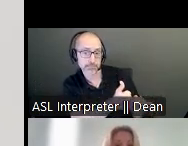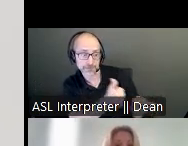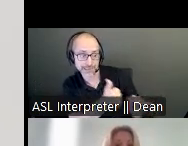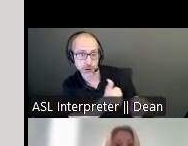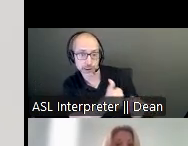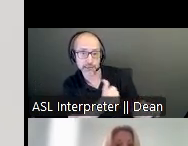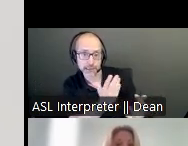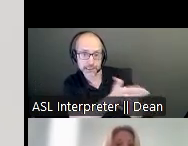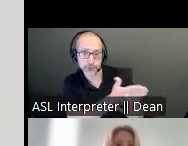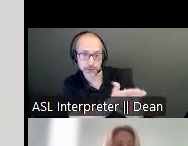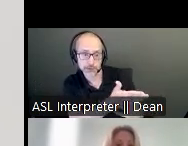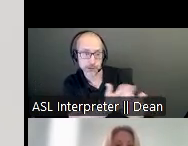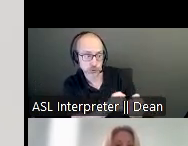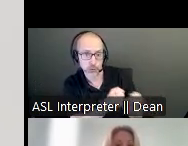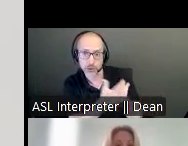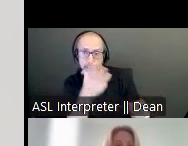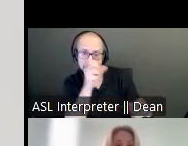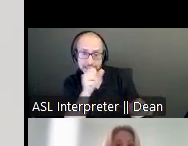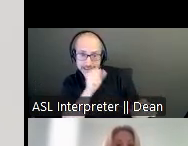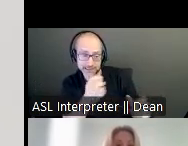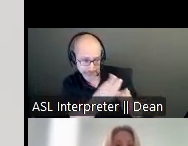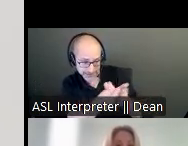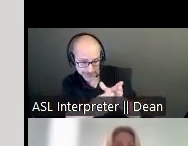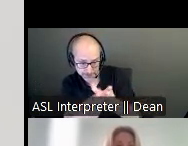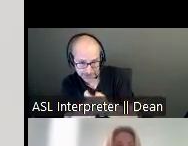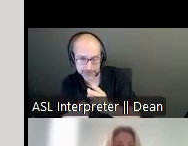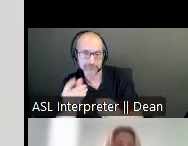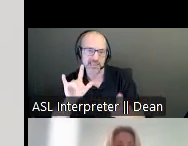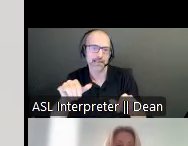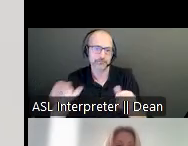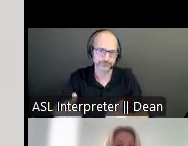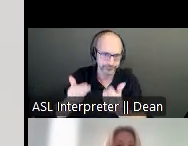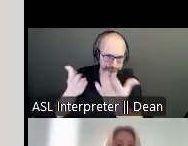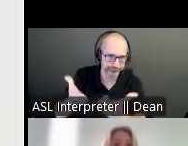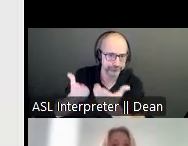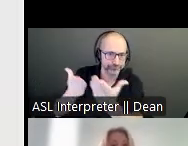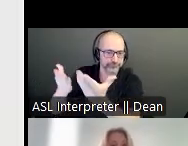to the risk firearms pose in cases of intimate partner violence.